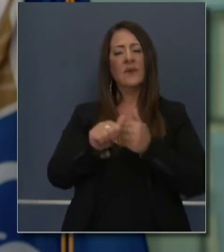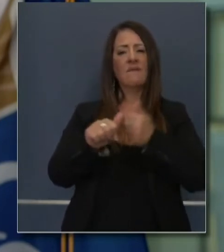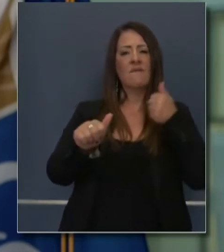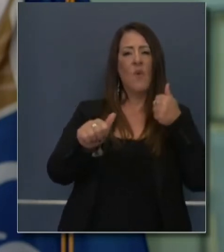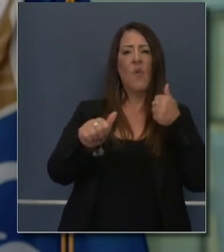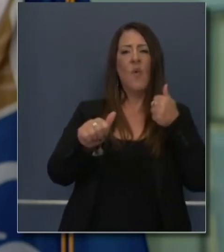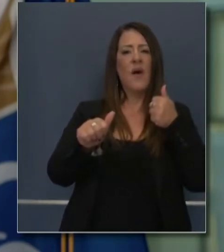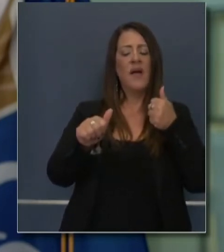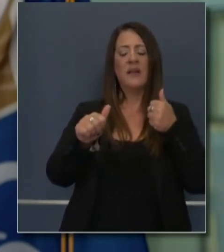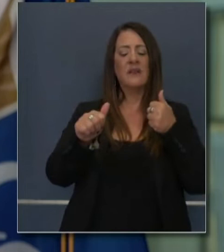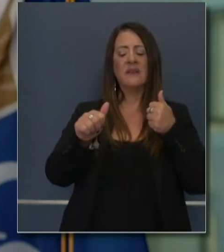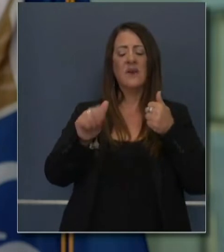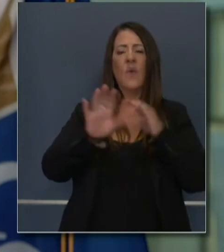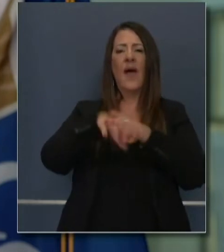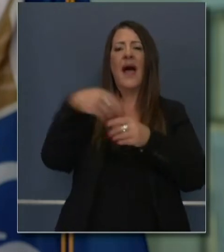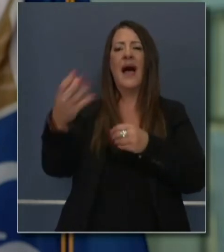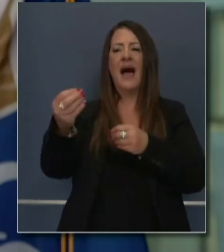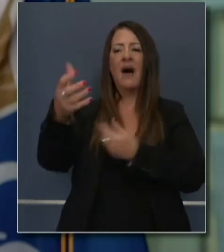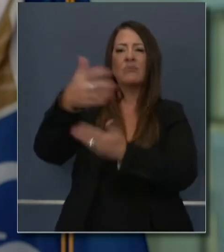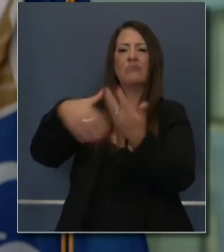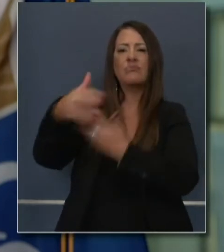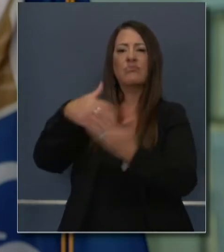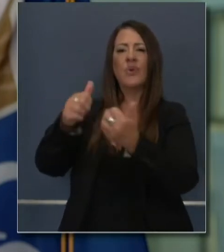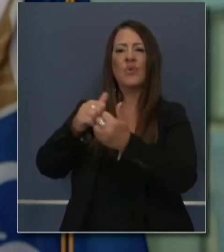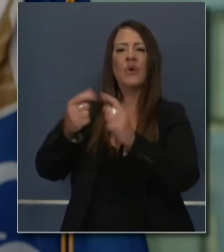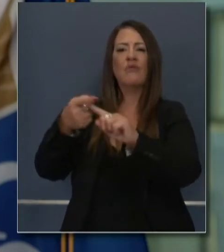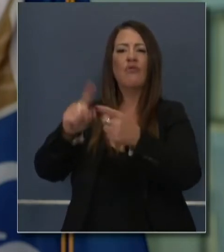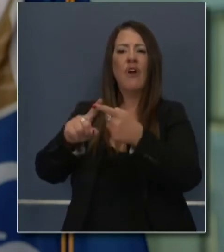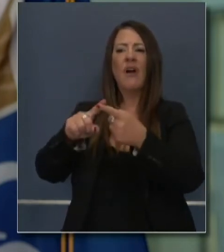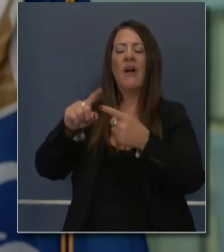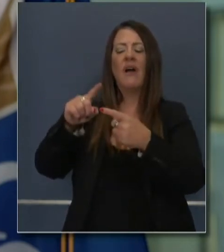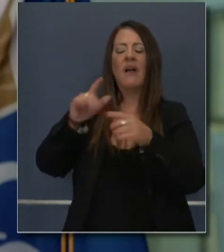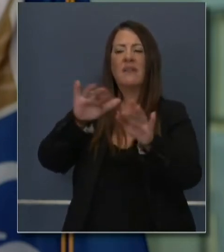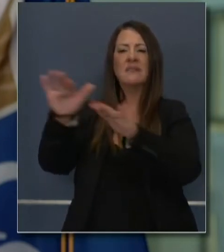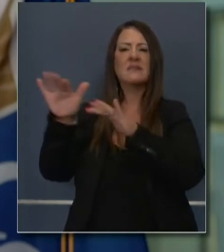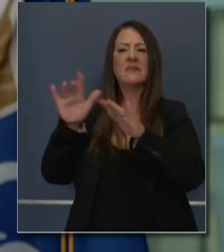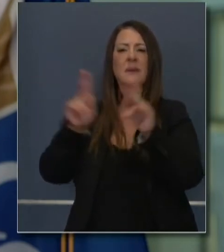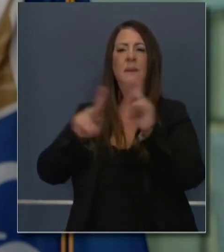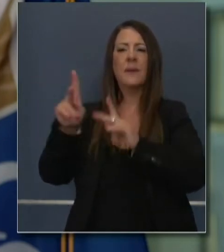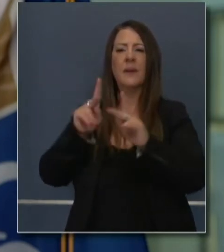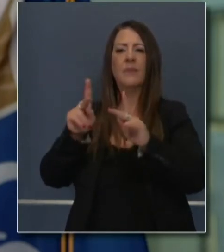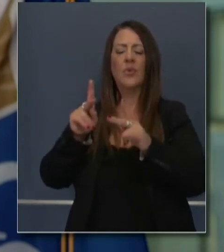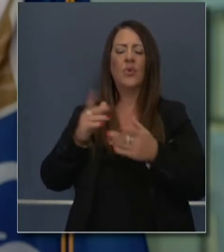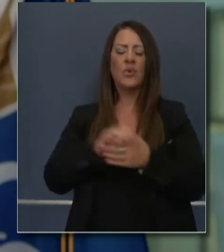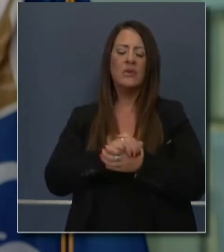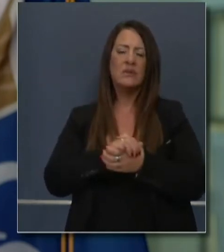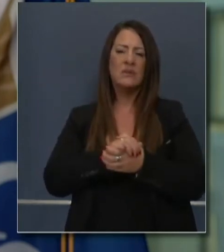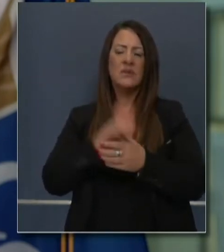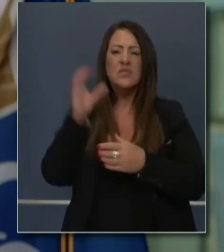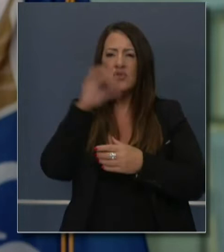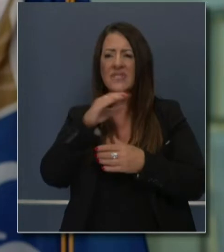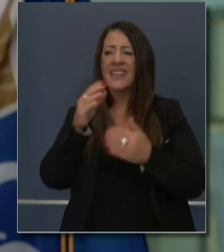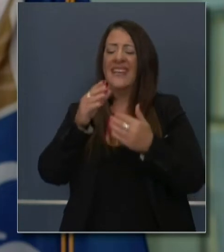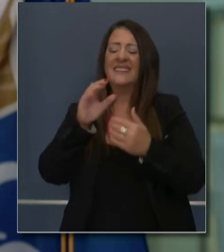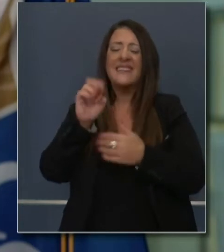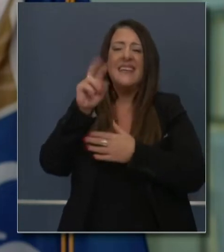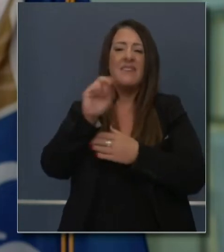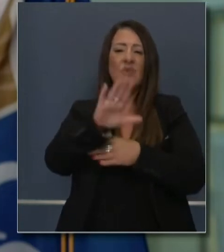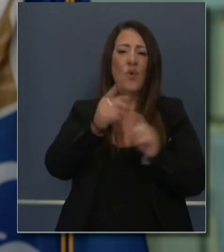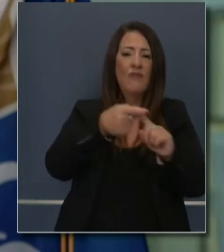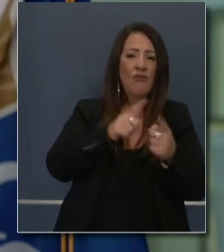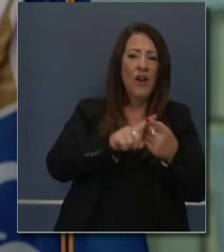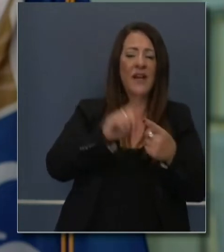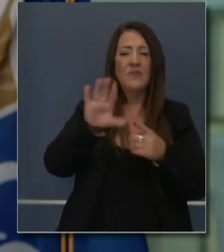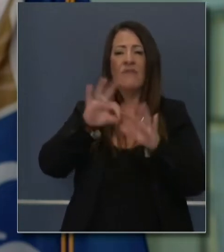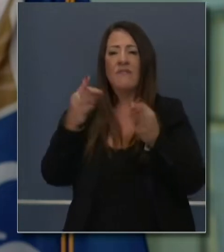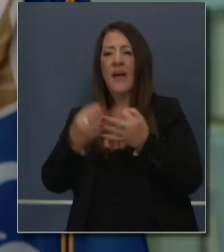outside of your household mixing with different households and cohorts of individuals, strangers, even friends and extended